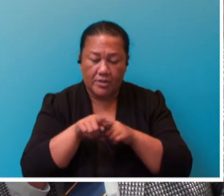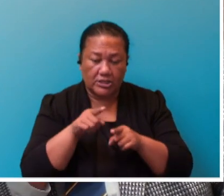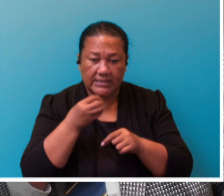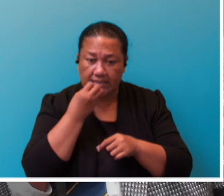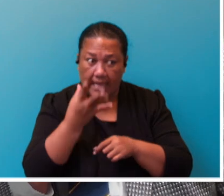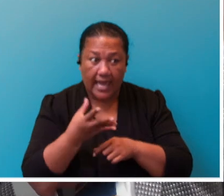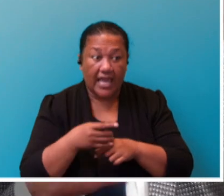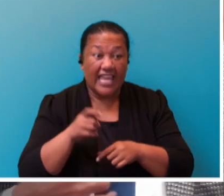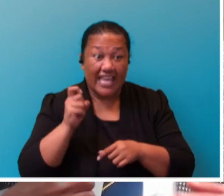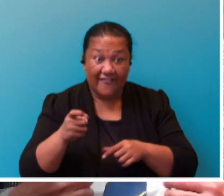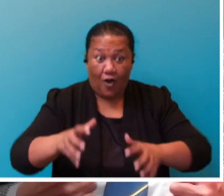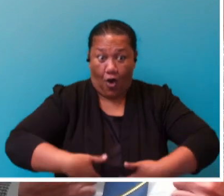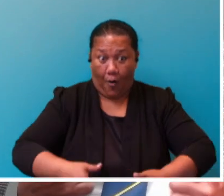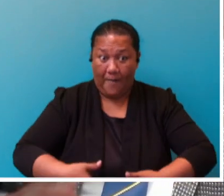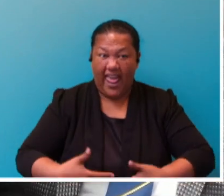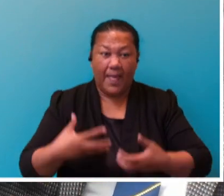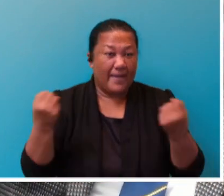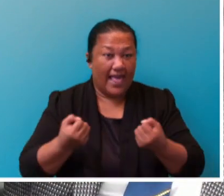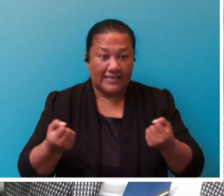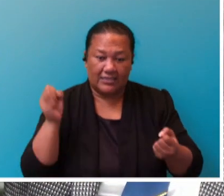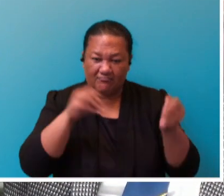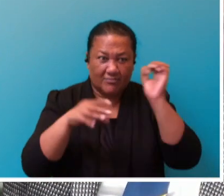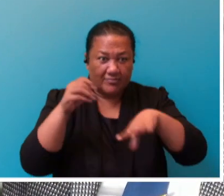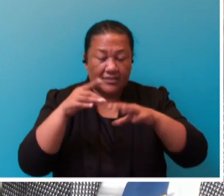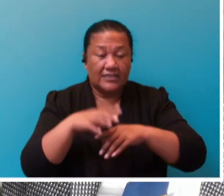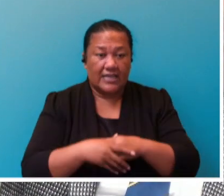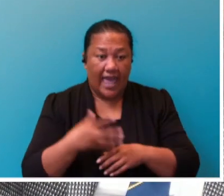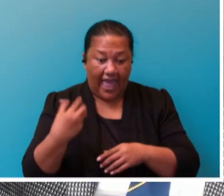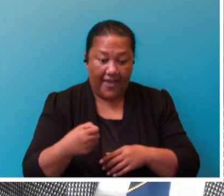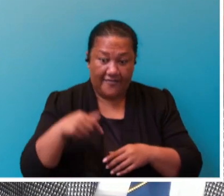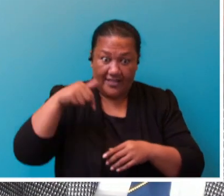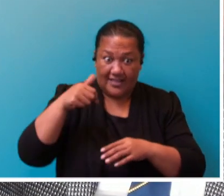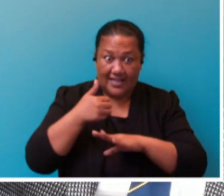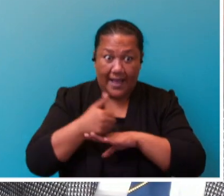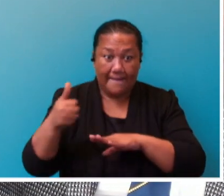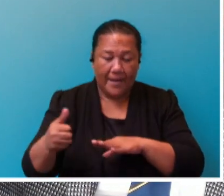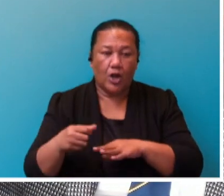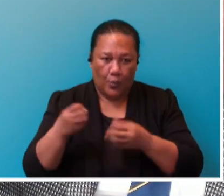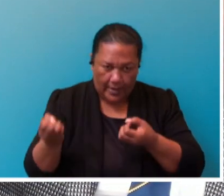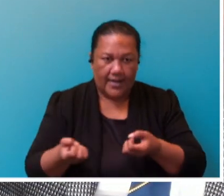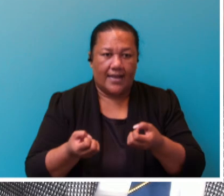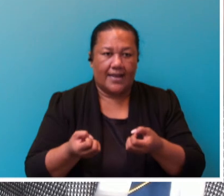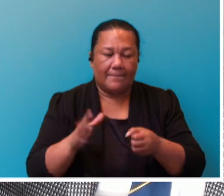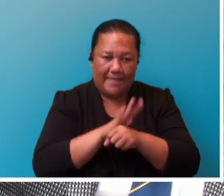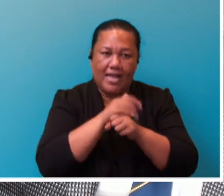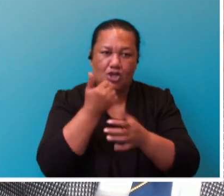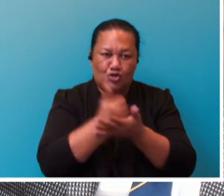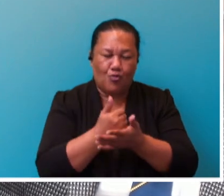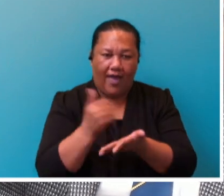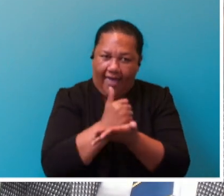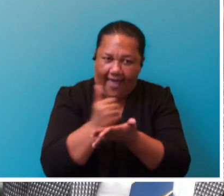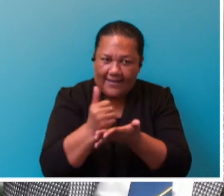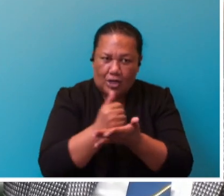if there are complaints, certainly this side of the house, we try and be proactive about it, rather